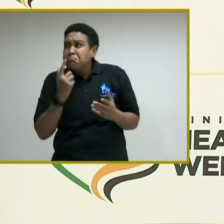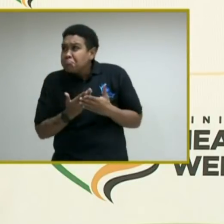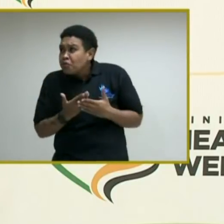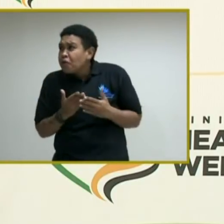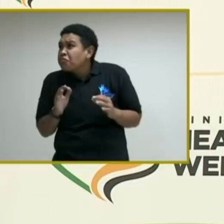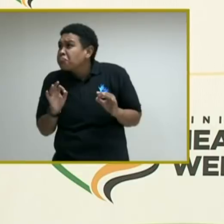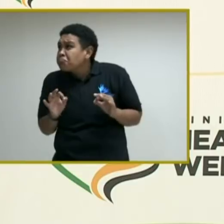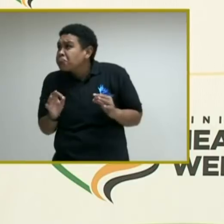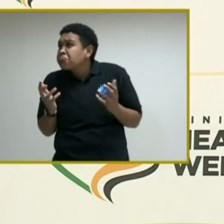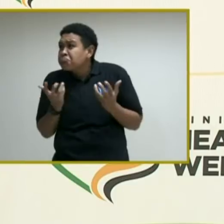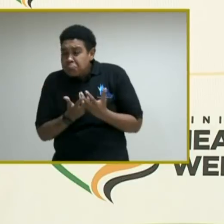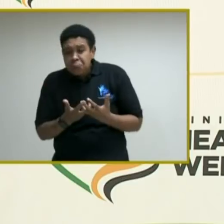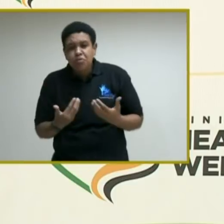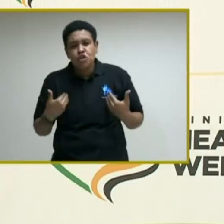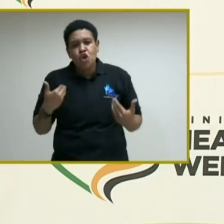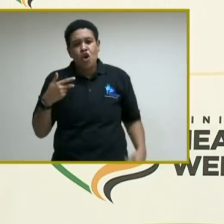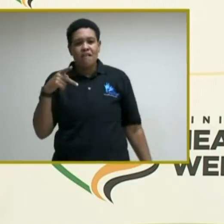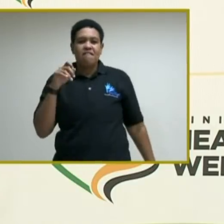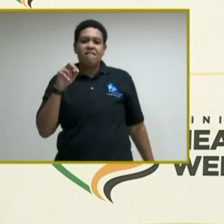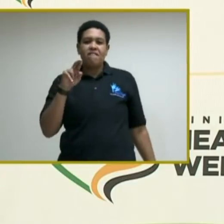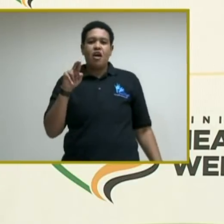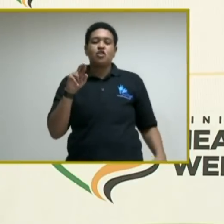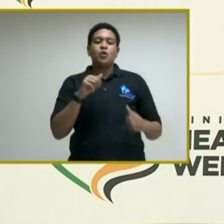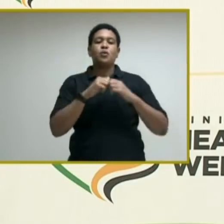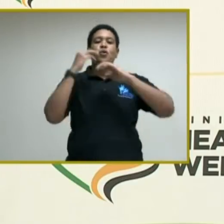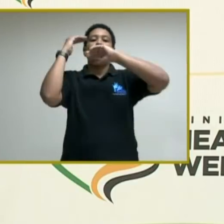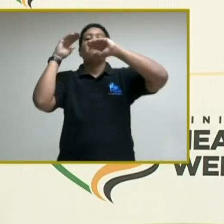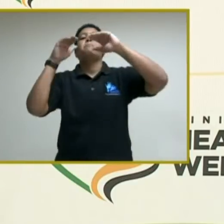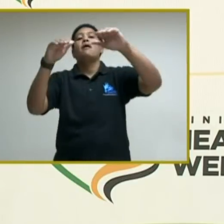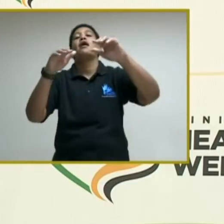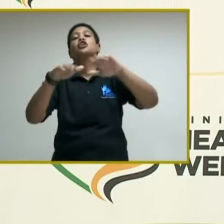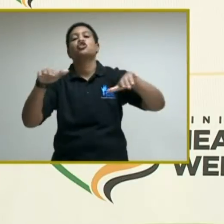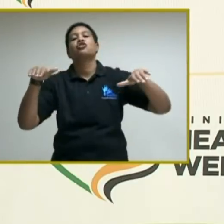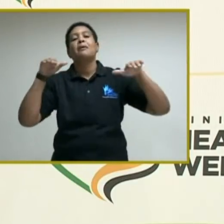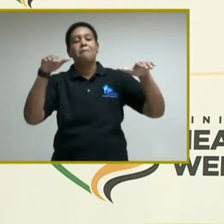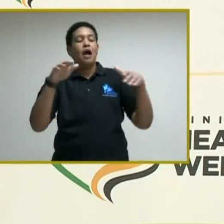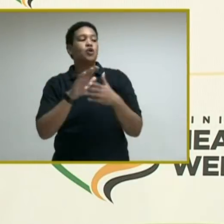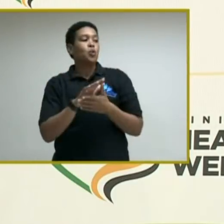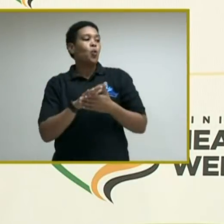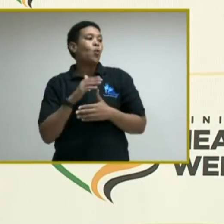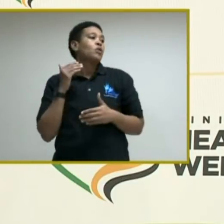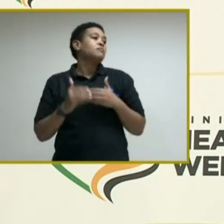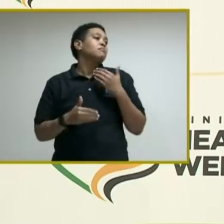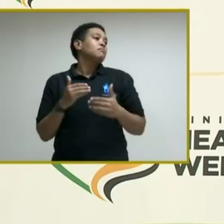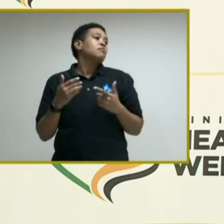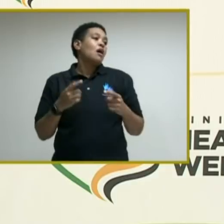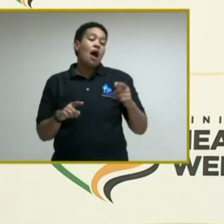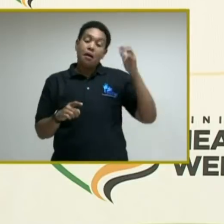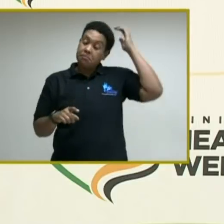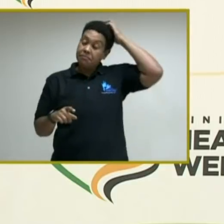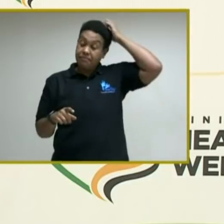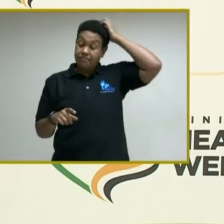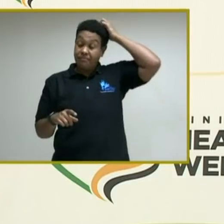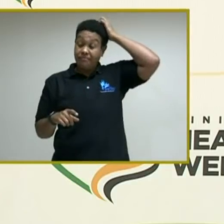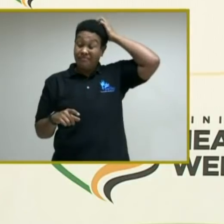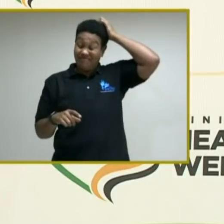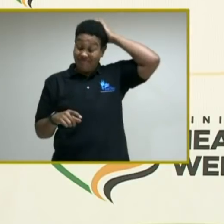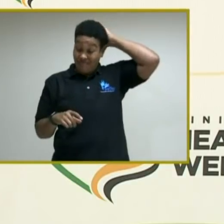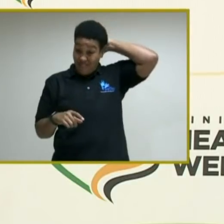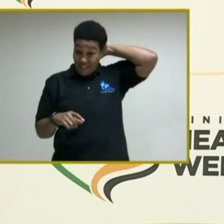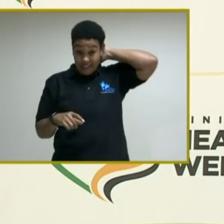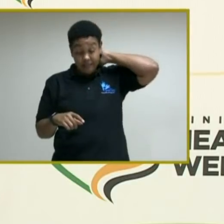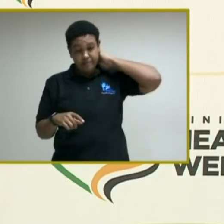that population, with the hope of getting our students back in the school system. So I want to urge those